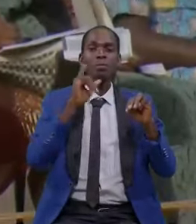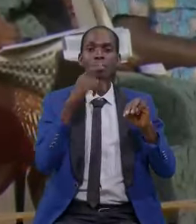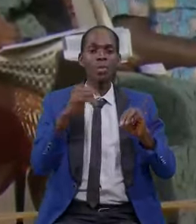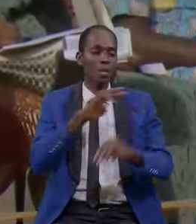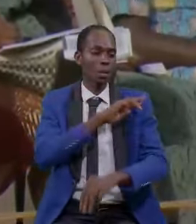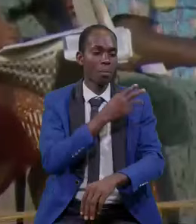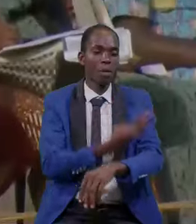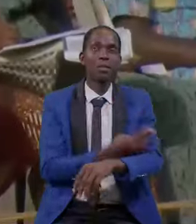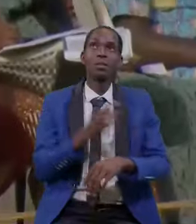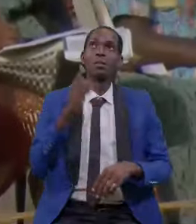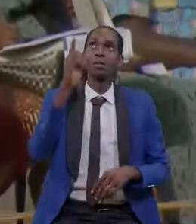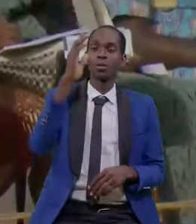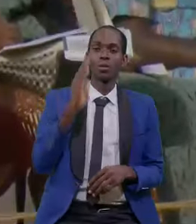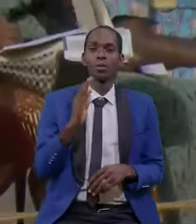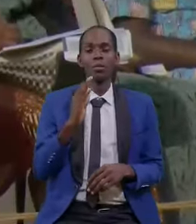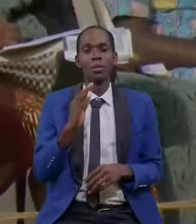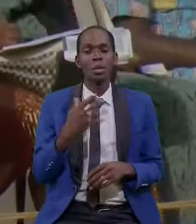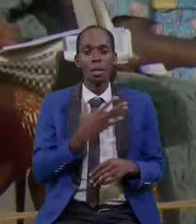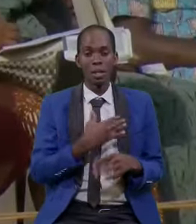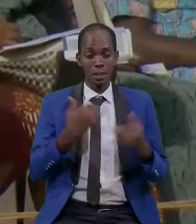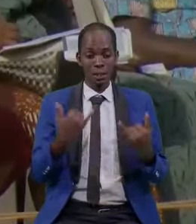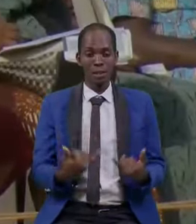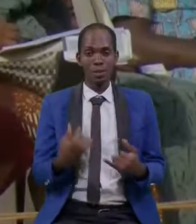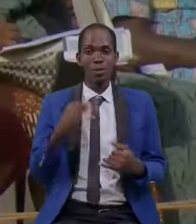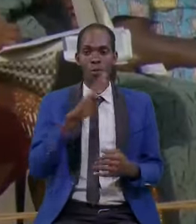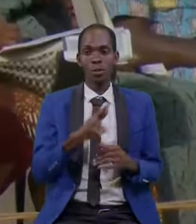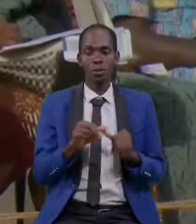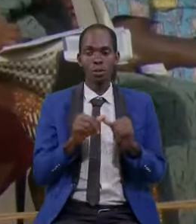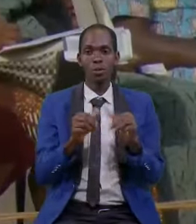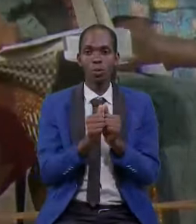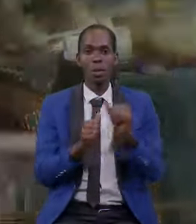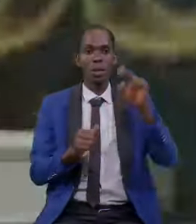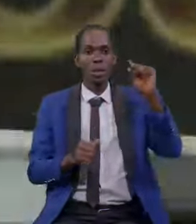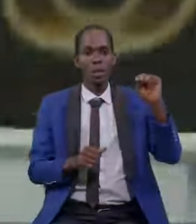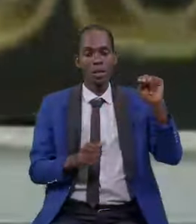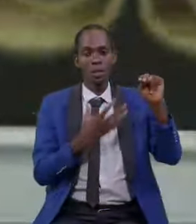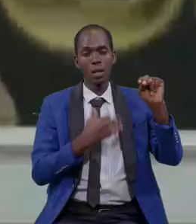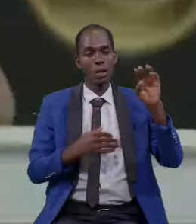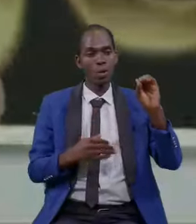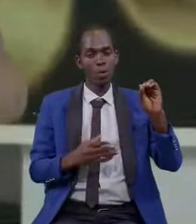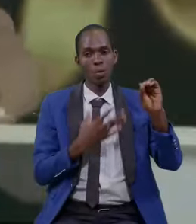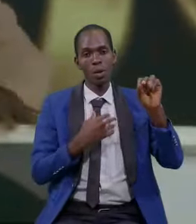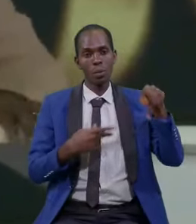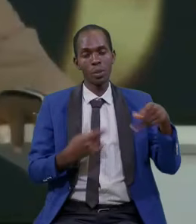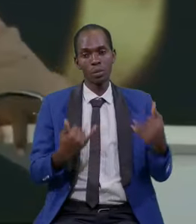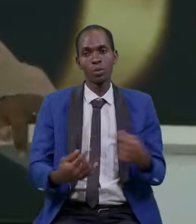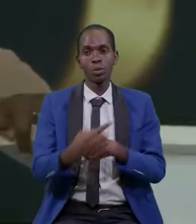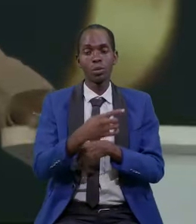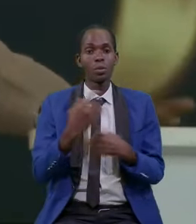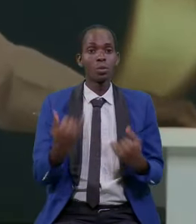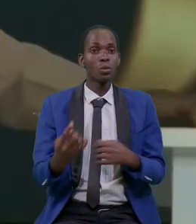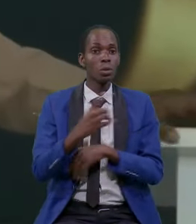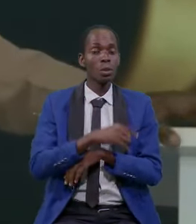we come to the N and the O and the P. We're talking today about